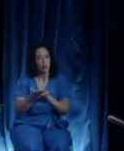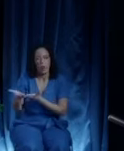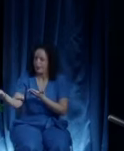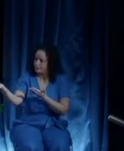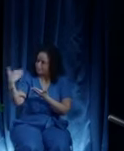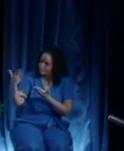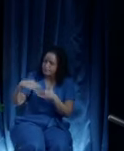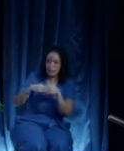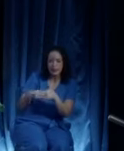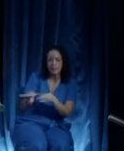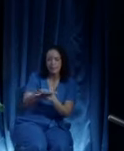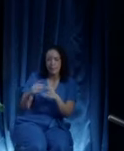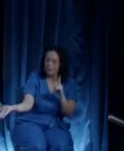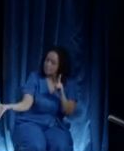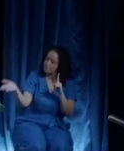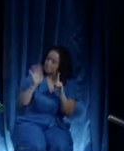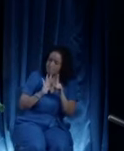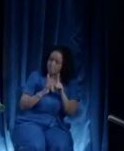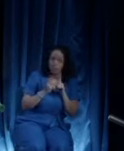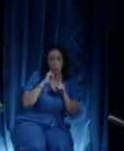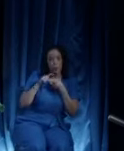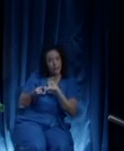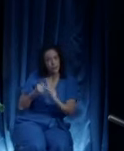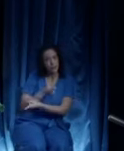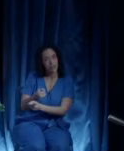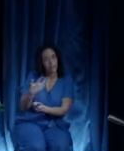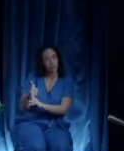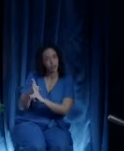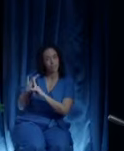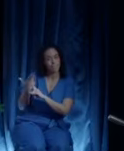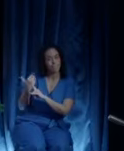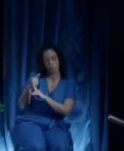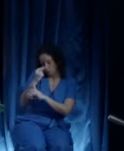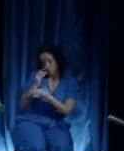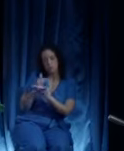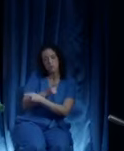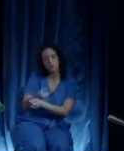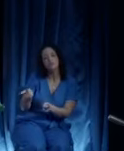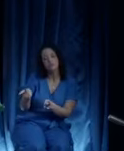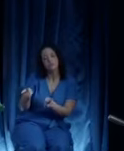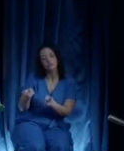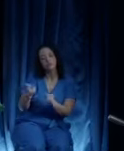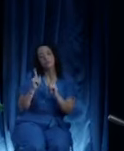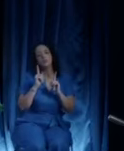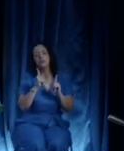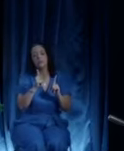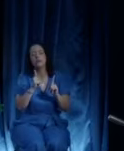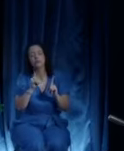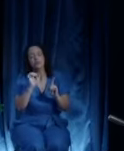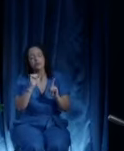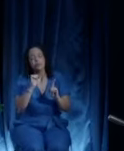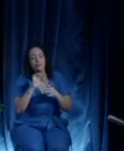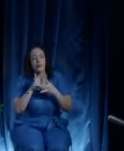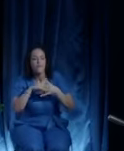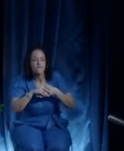family. She's going to rely on the people who've supported her before, who she thinks she can trust. There is an element of keep your friends close, keep your